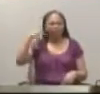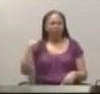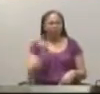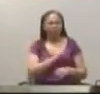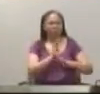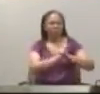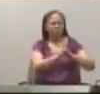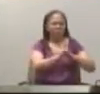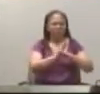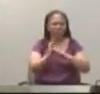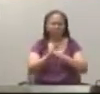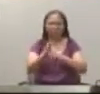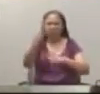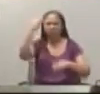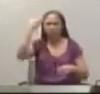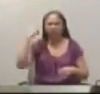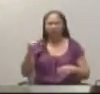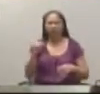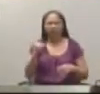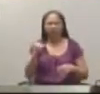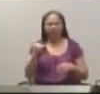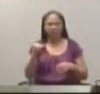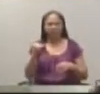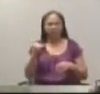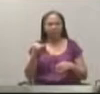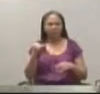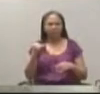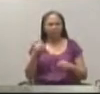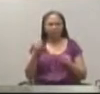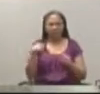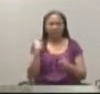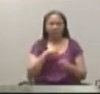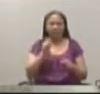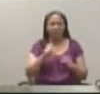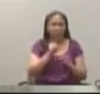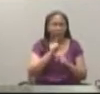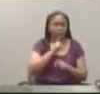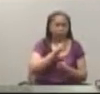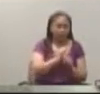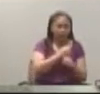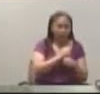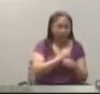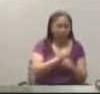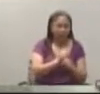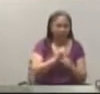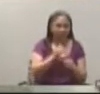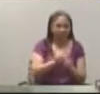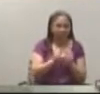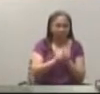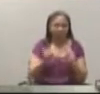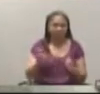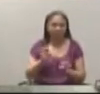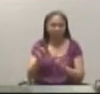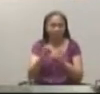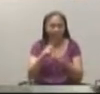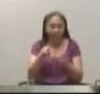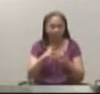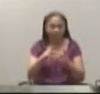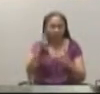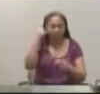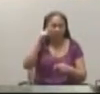going crazy and making sure that everything is perfect for that one night. For that one